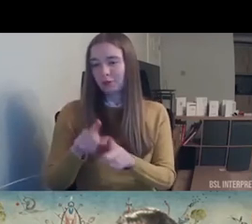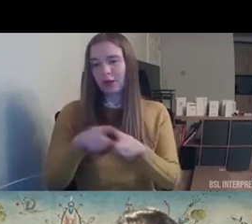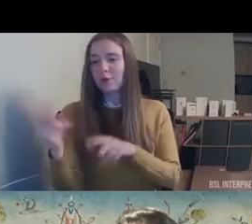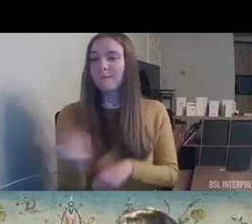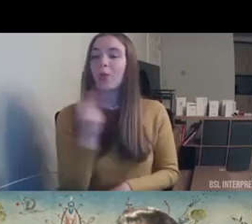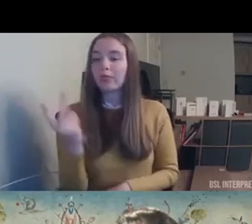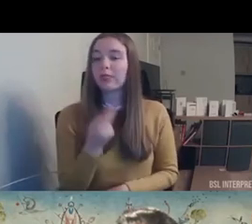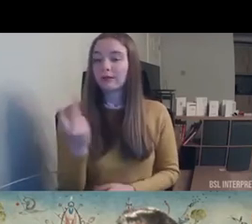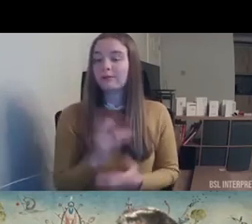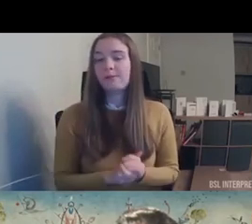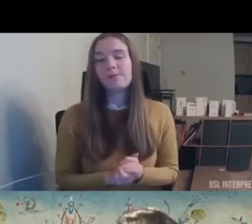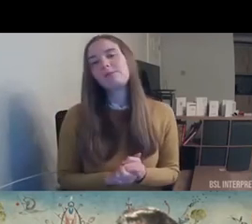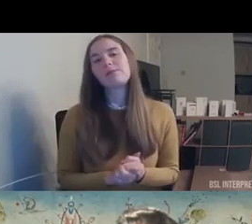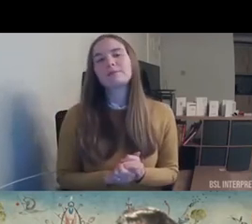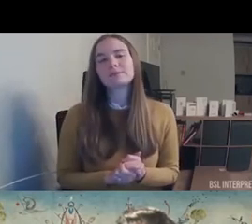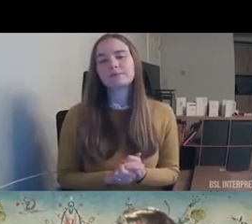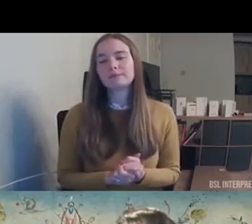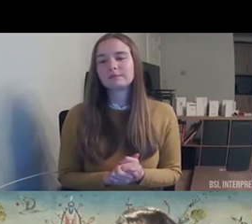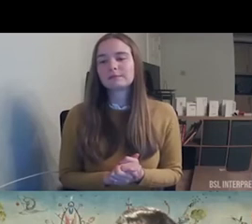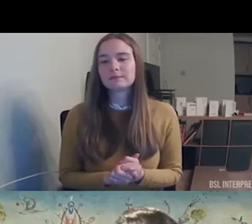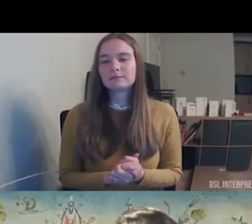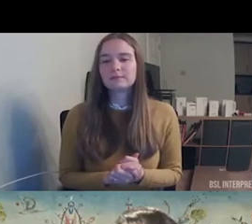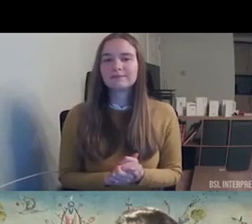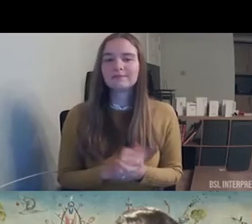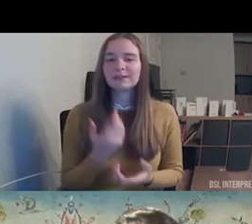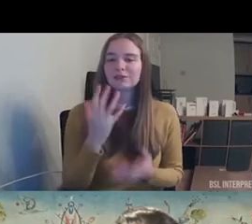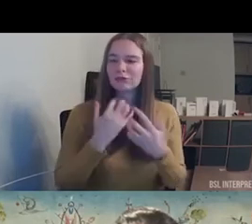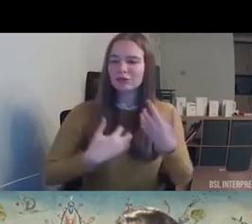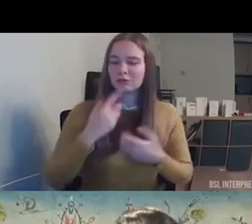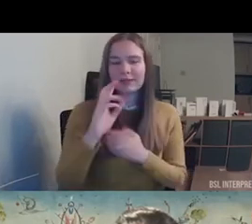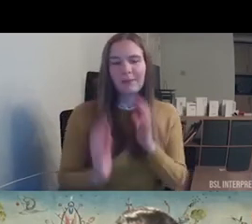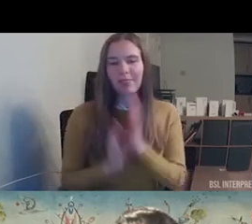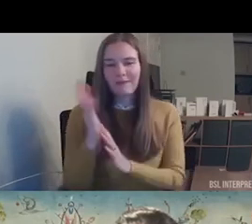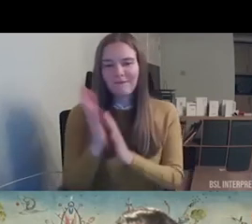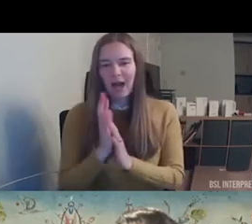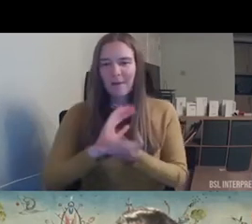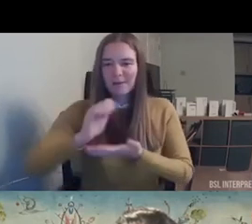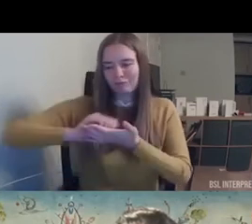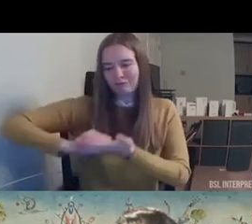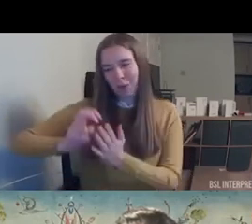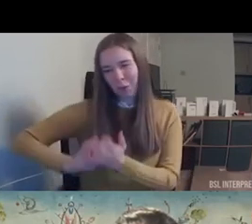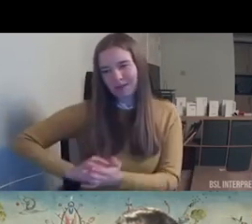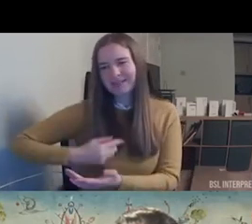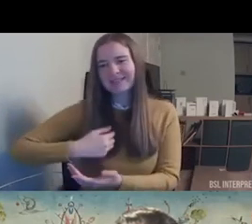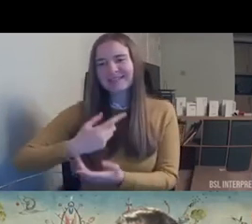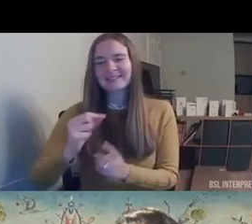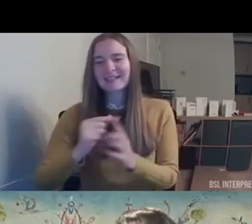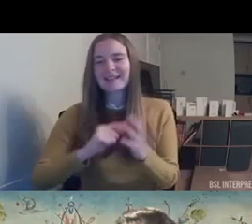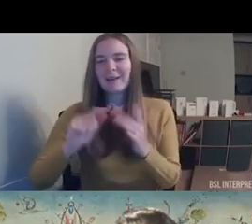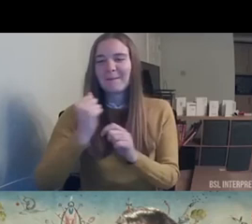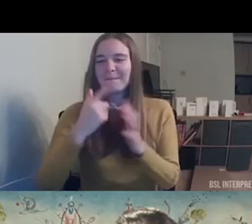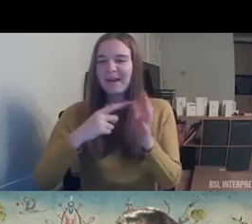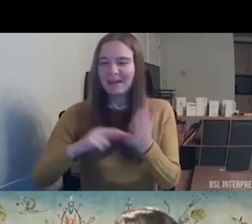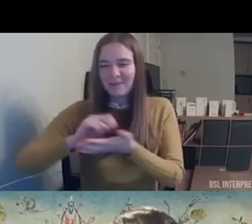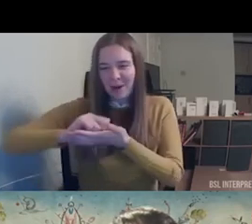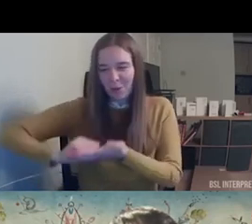It's really interesting what you said about the fire as well, as I was sort of writing notes, as you were talking earlier, I wrote pagan three lines down in